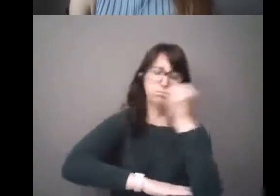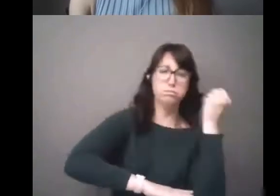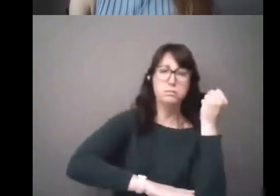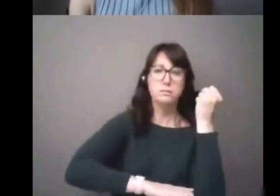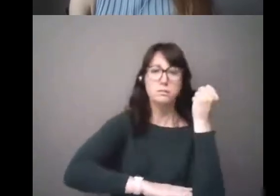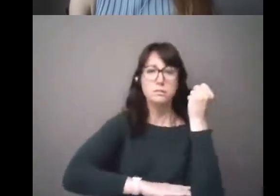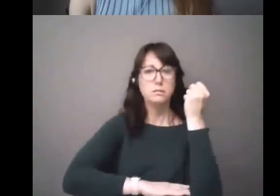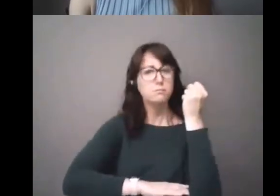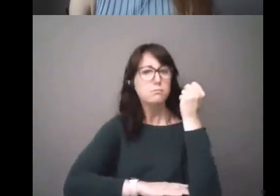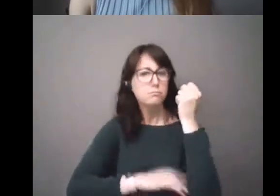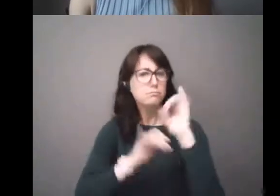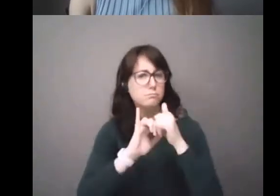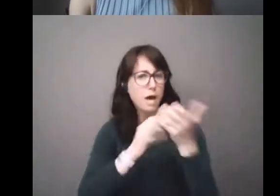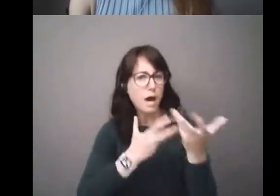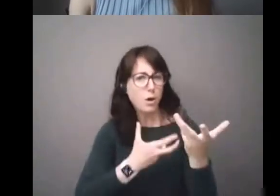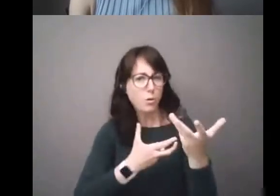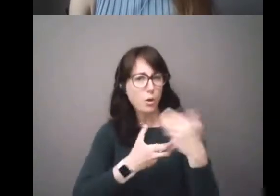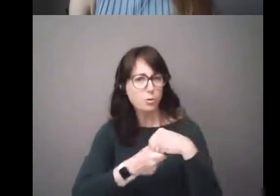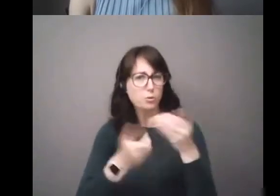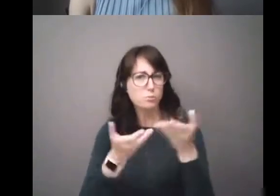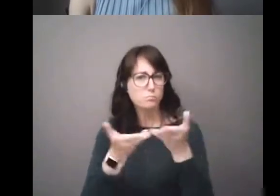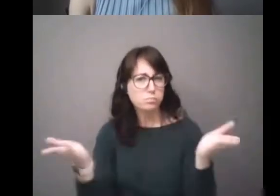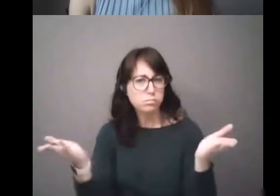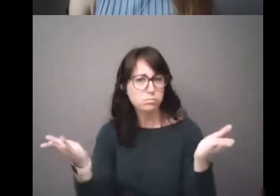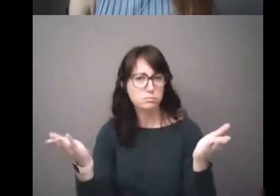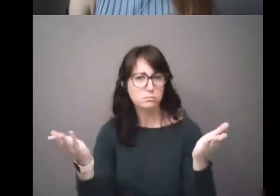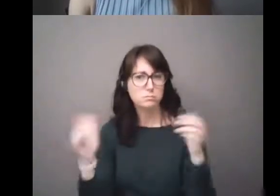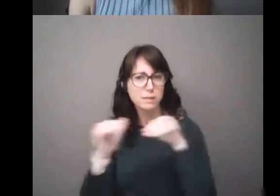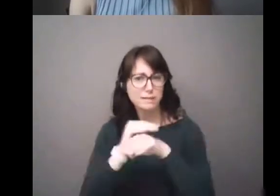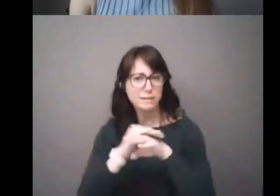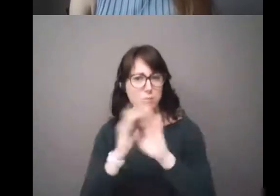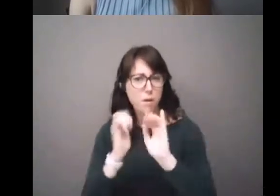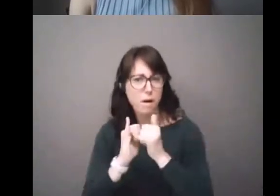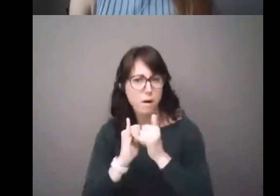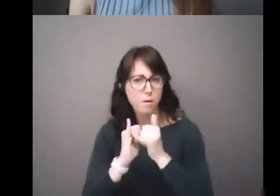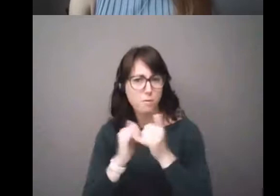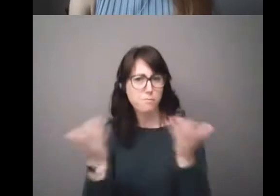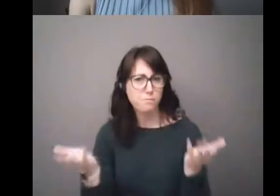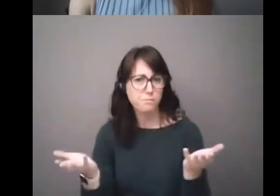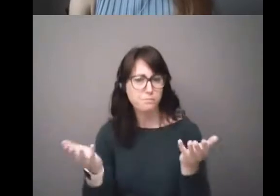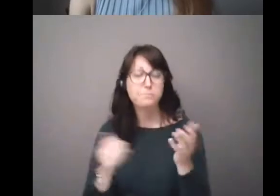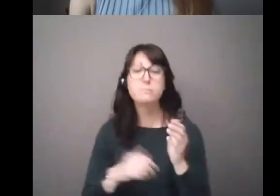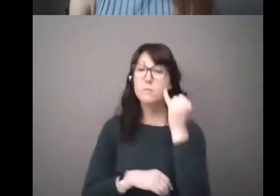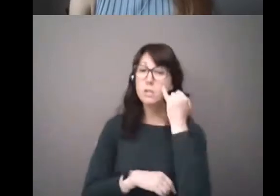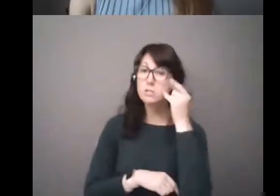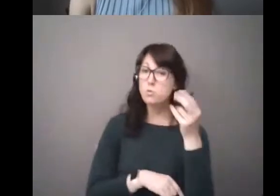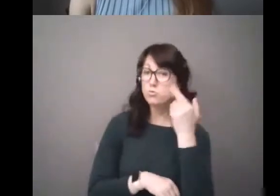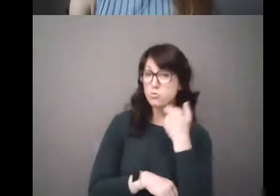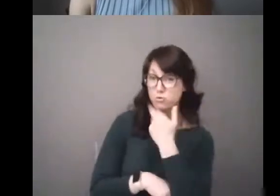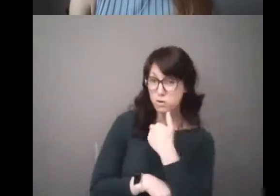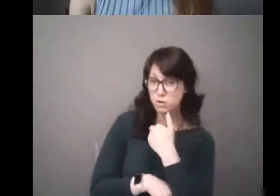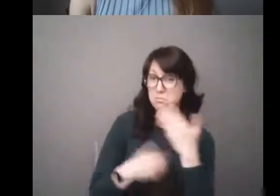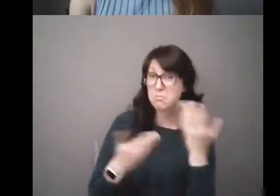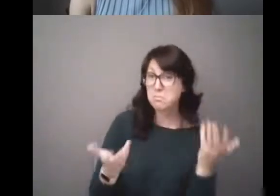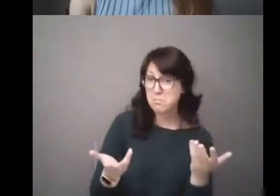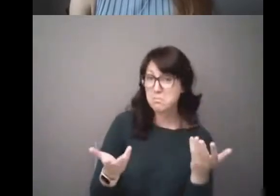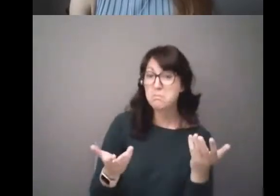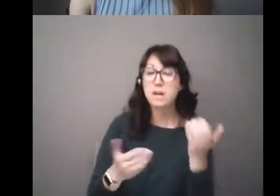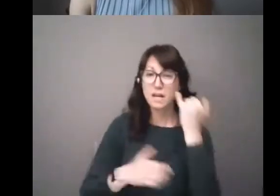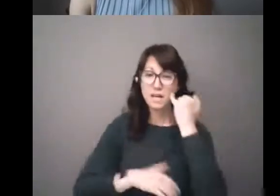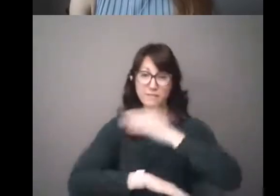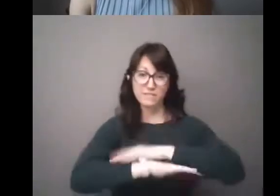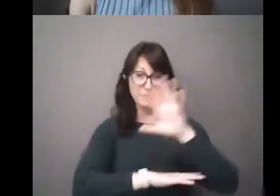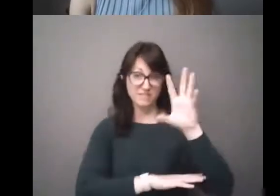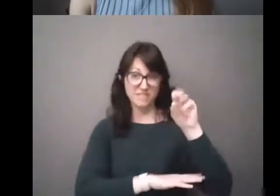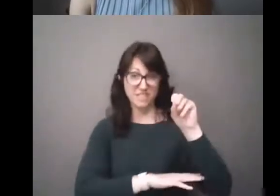you make it more accessible? For example, if you're a restaurant who maybe had 50 tables and